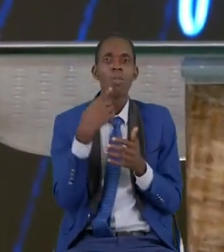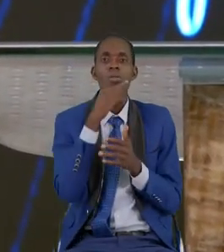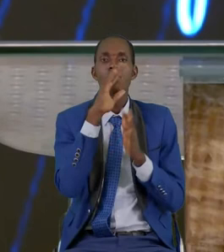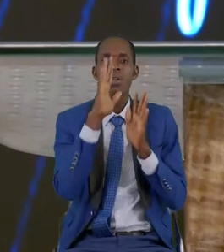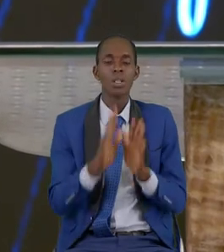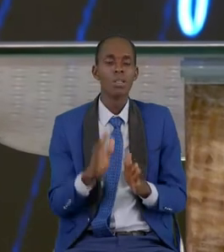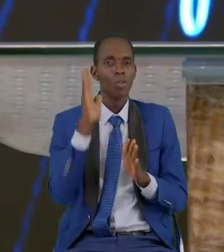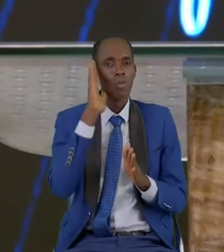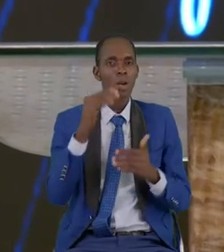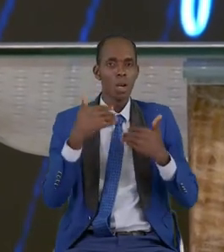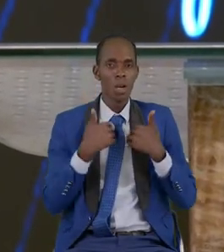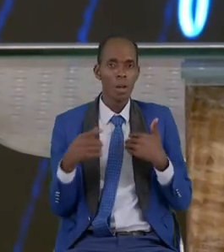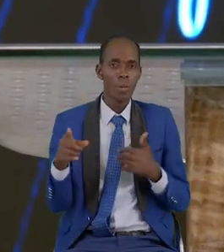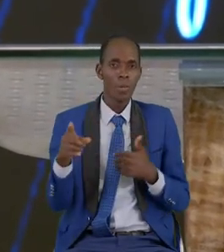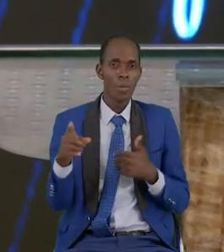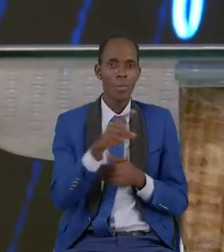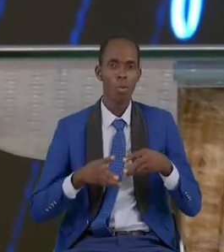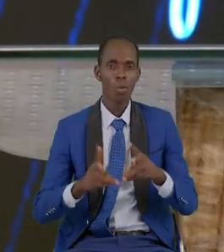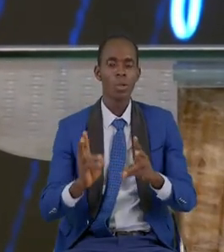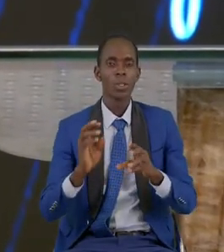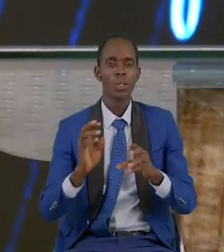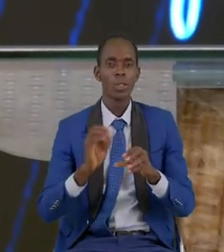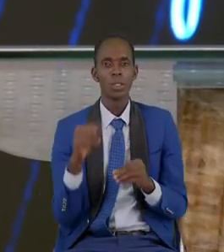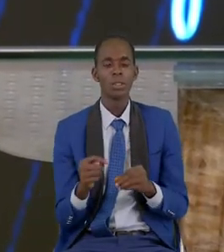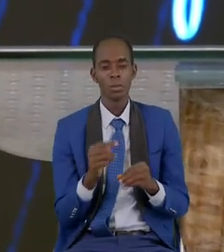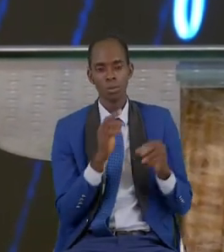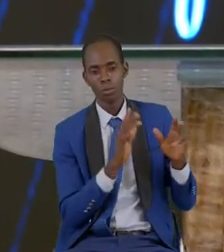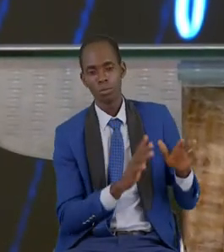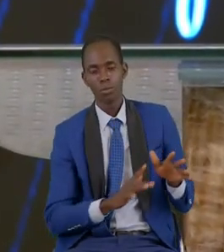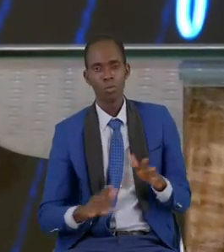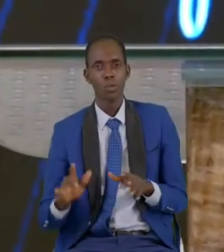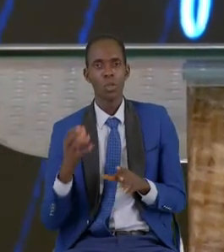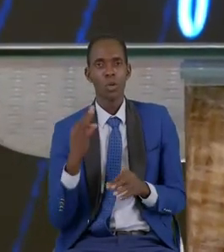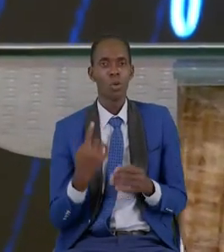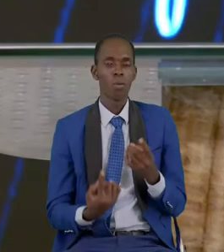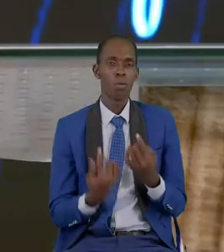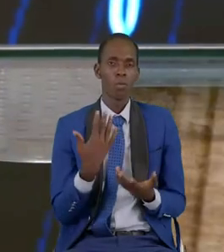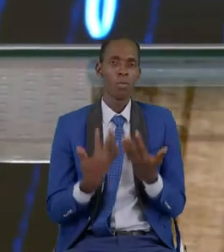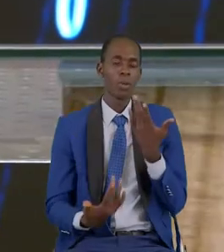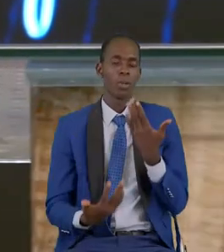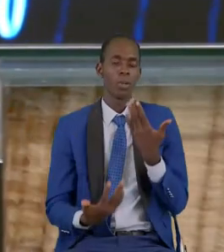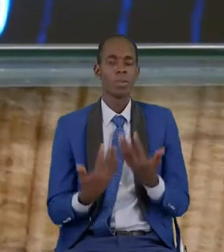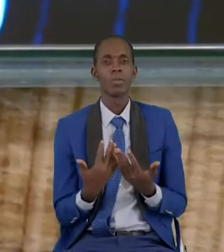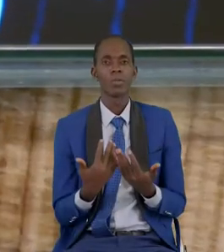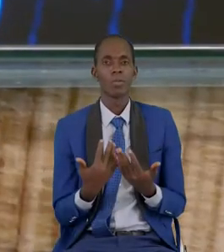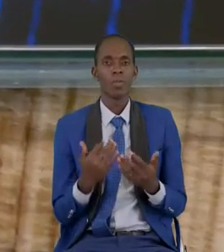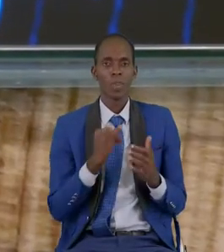part in the lake that burneth with brimstone and with fire. I pray that